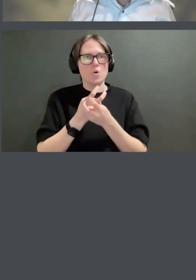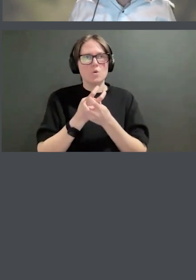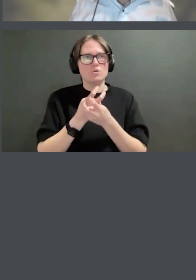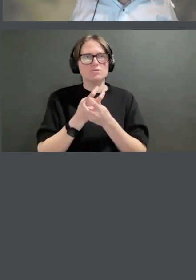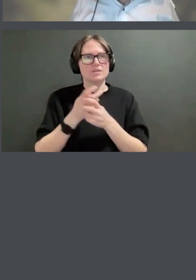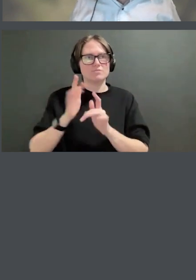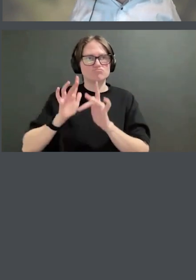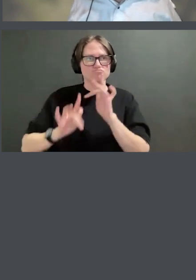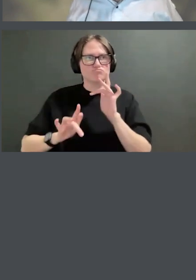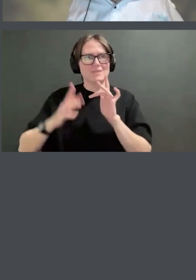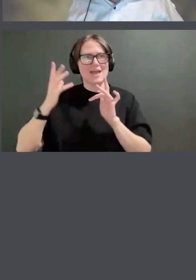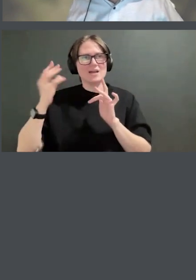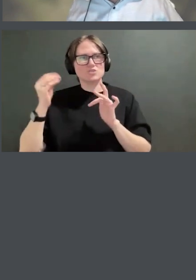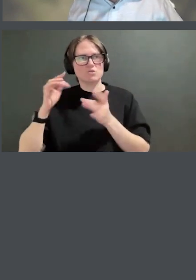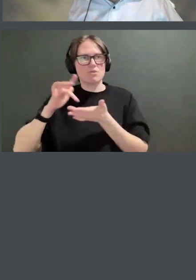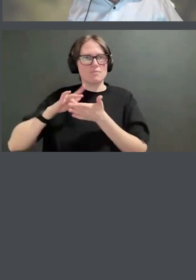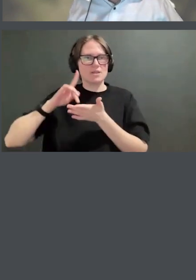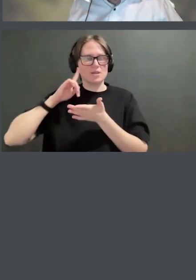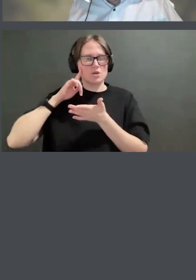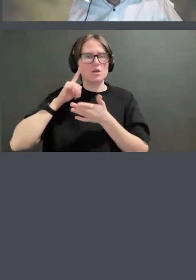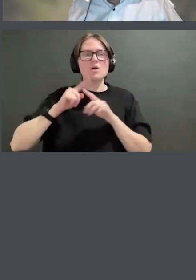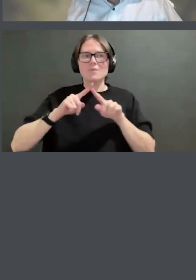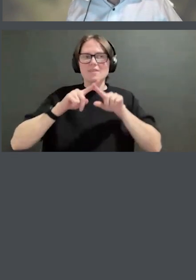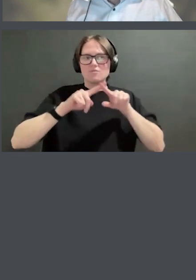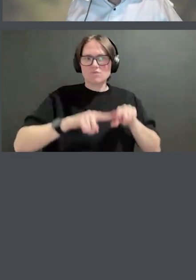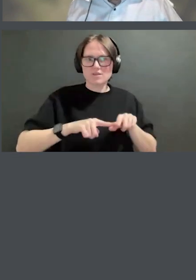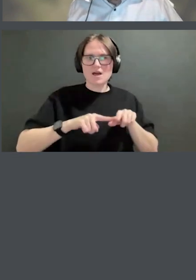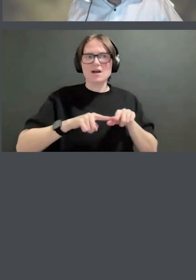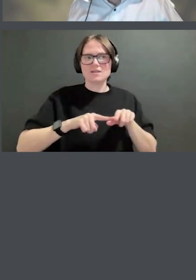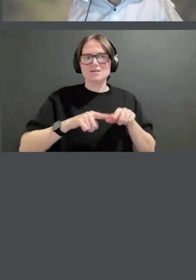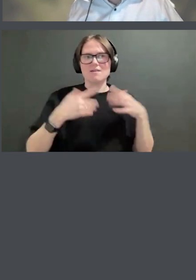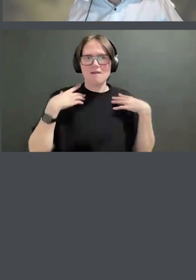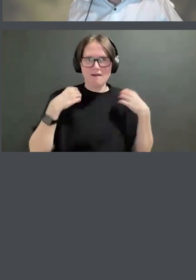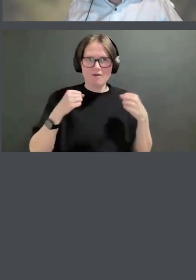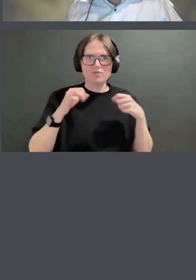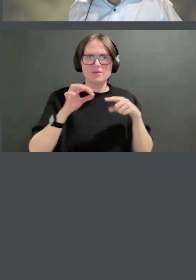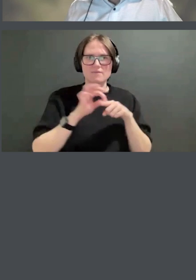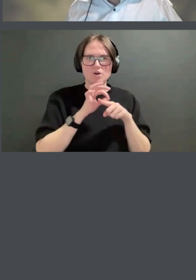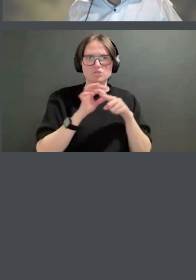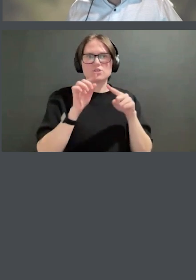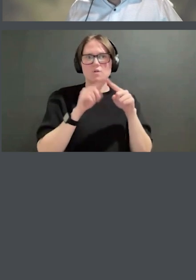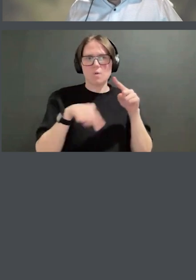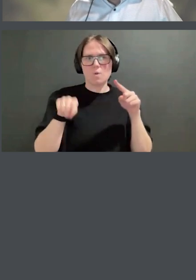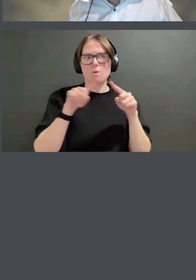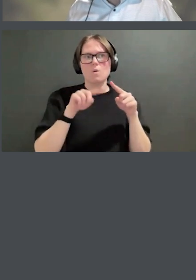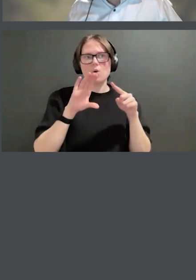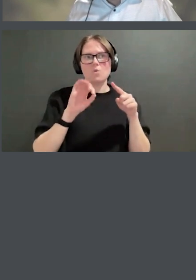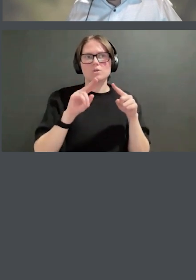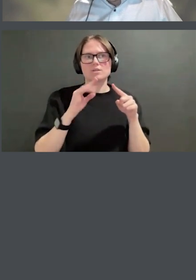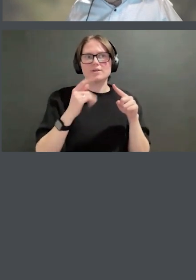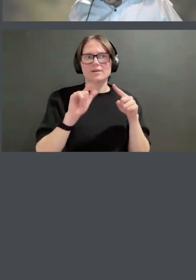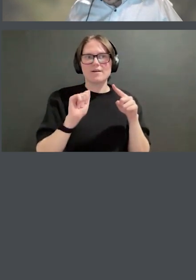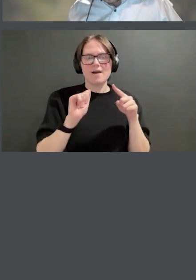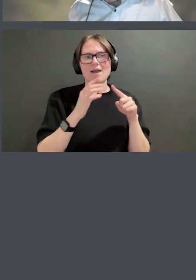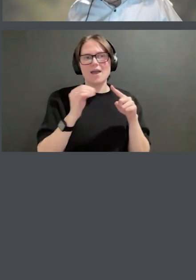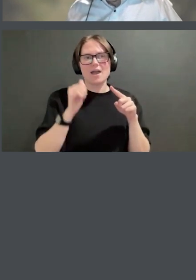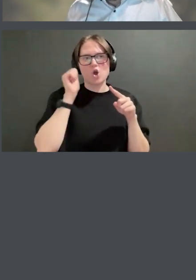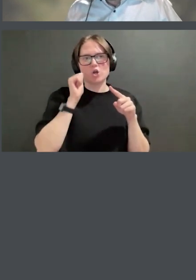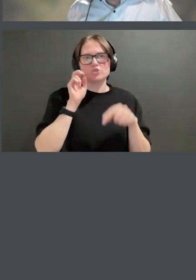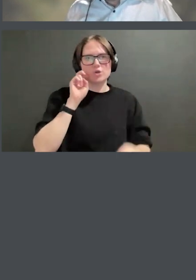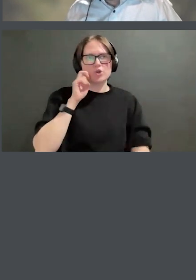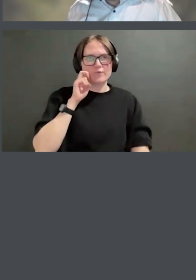ear, but they do rely on a presence of a healthy, functional cochlea and auditory